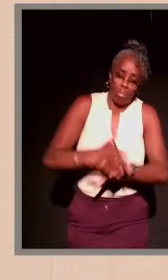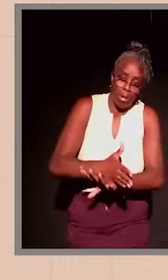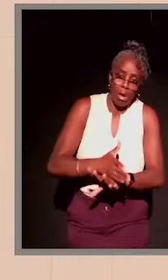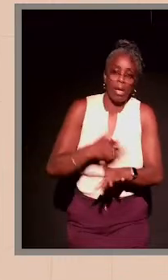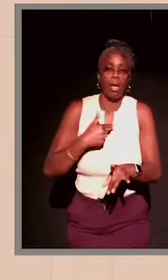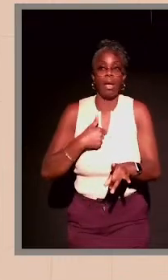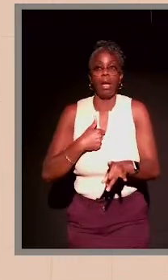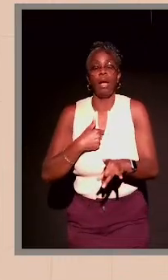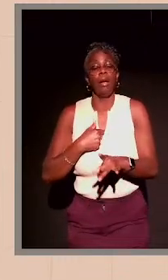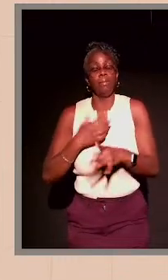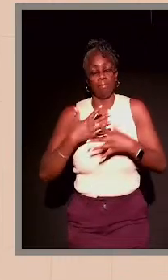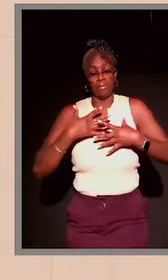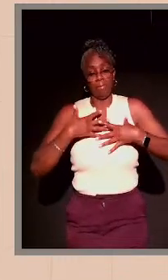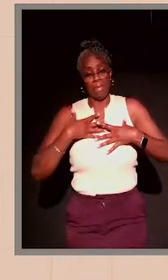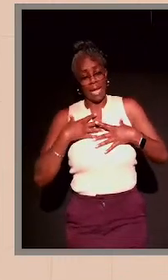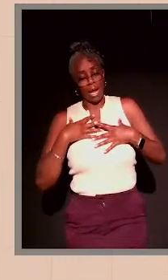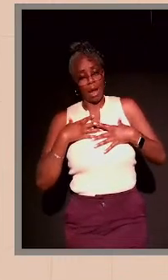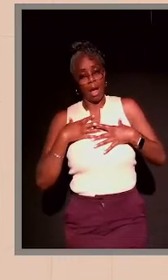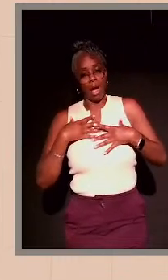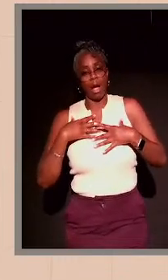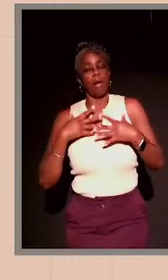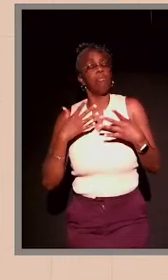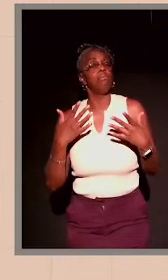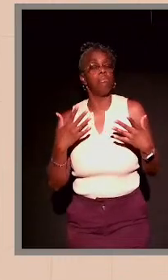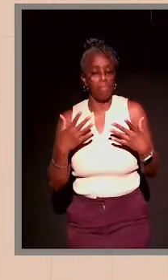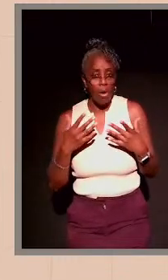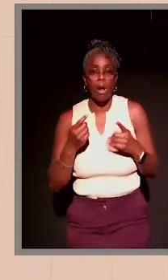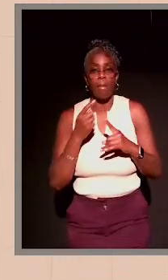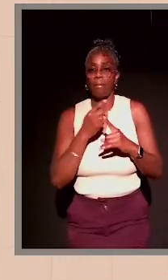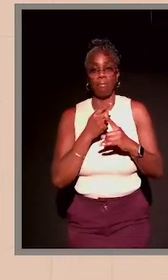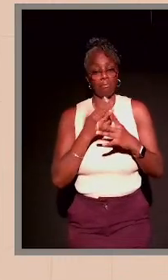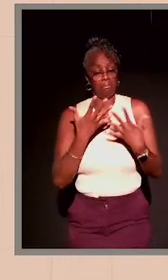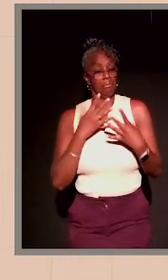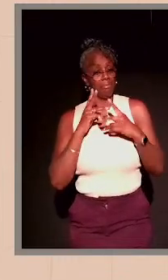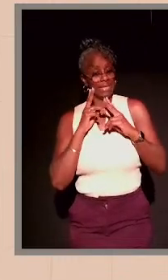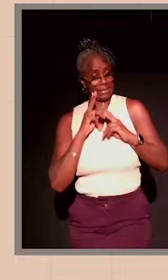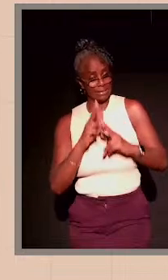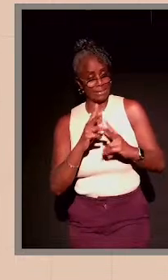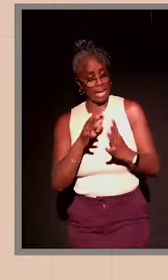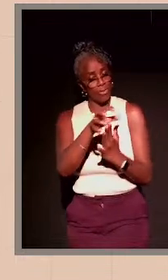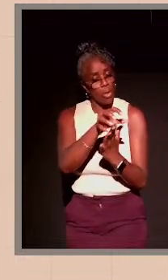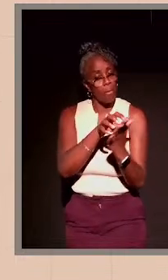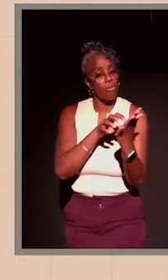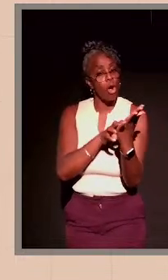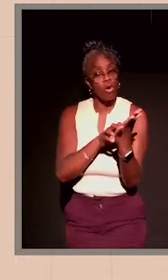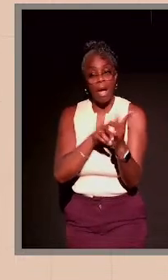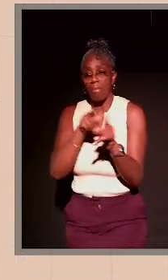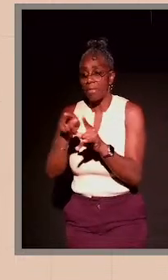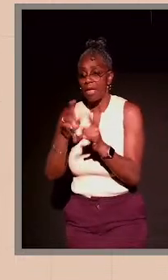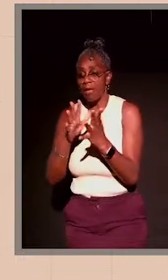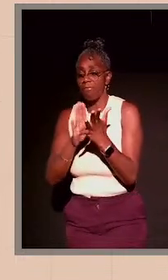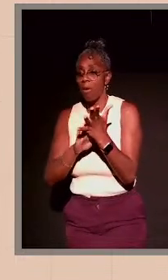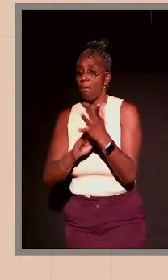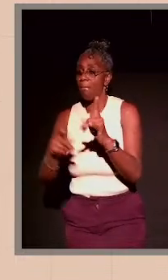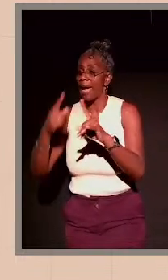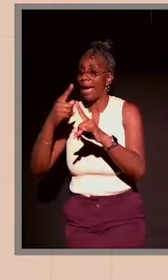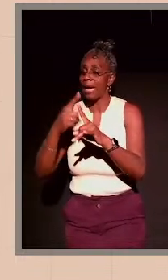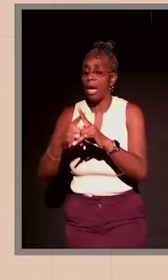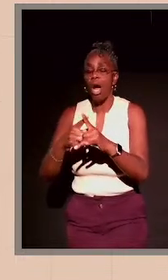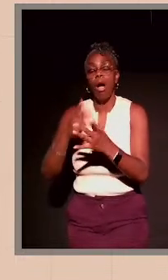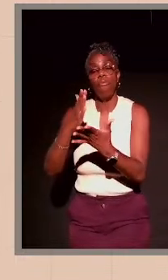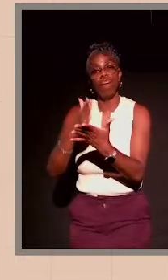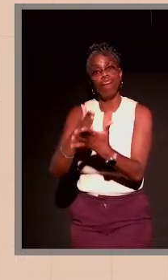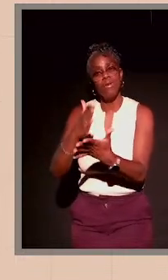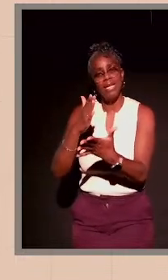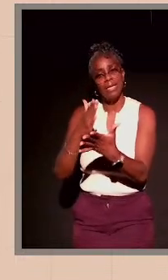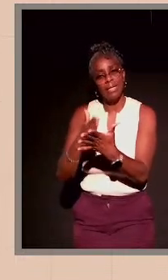To my eyes, the programming environment in MAX looks very much